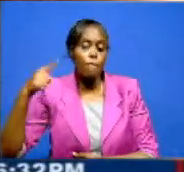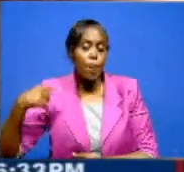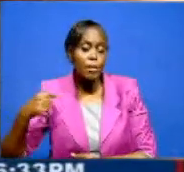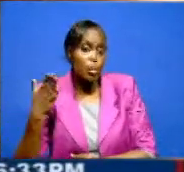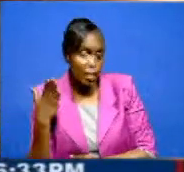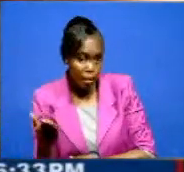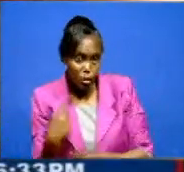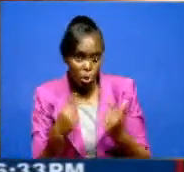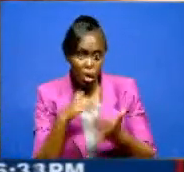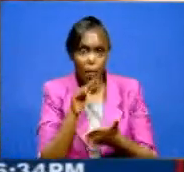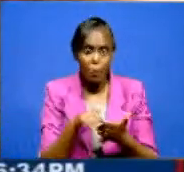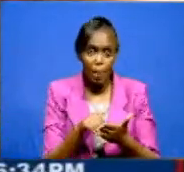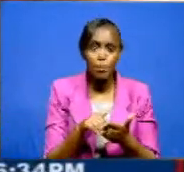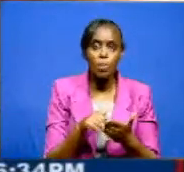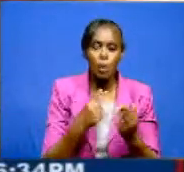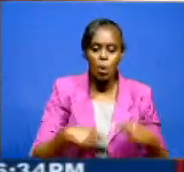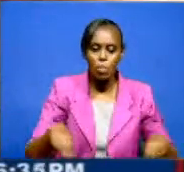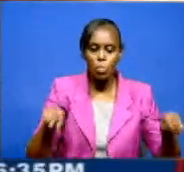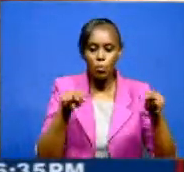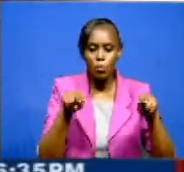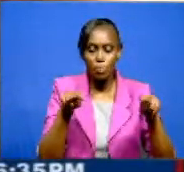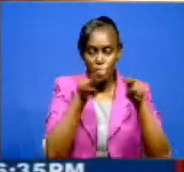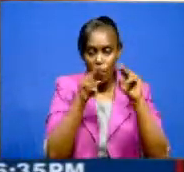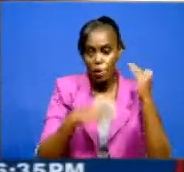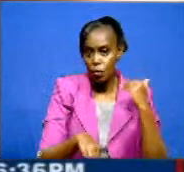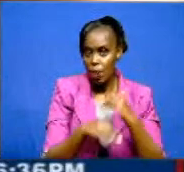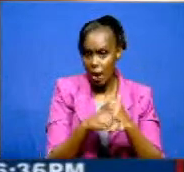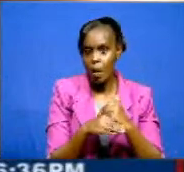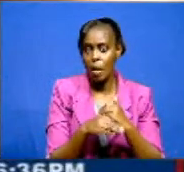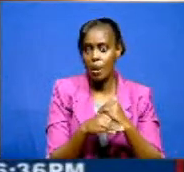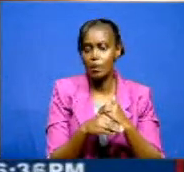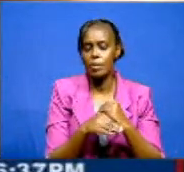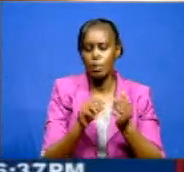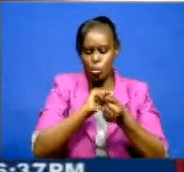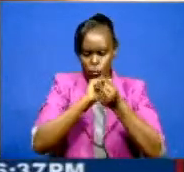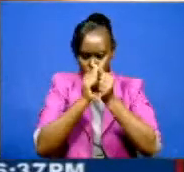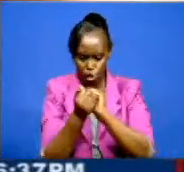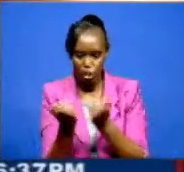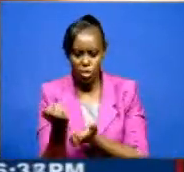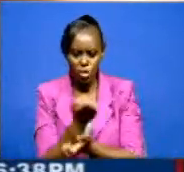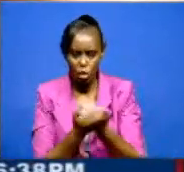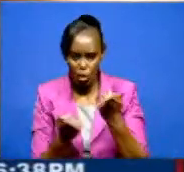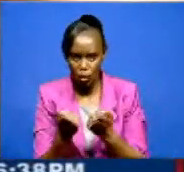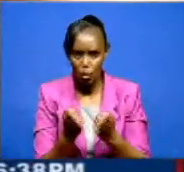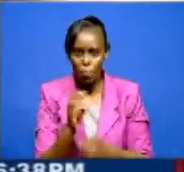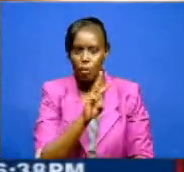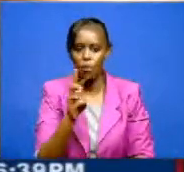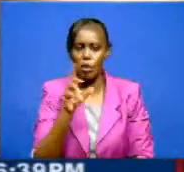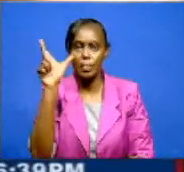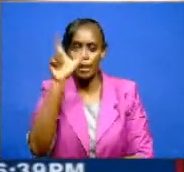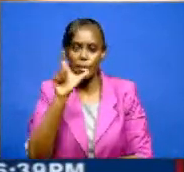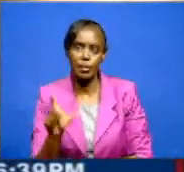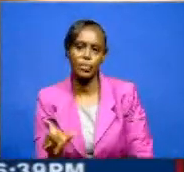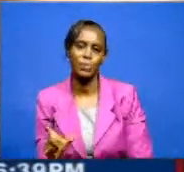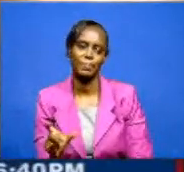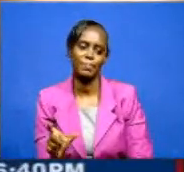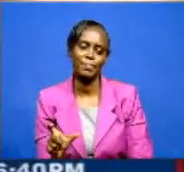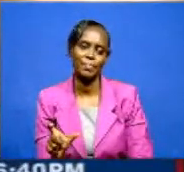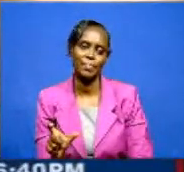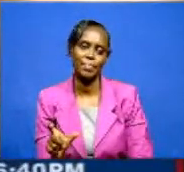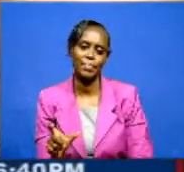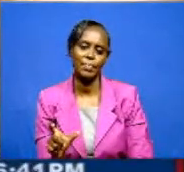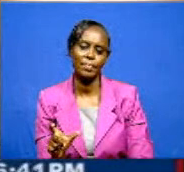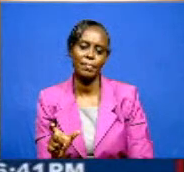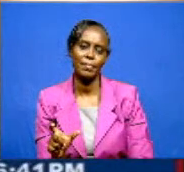need to talk about how then we add value to that crop, and it can transform the economy of Western region, for instance. If we look